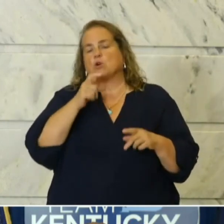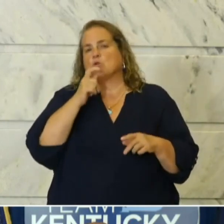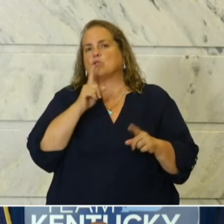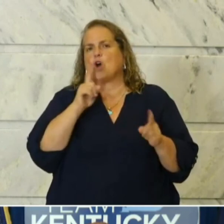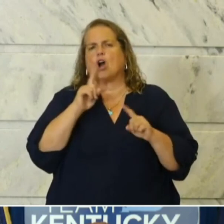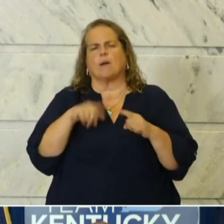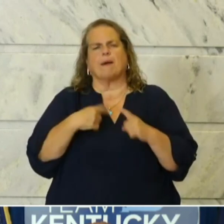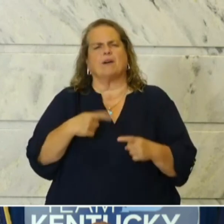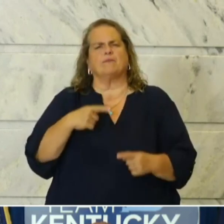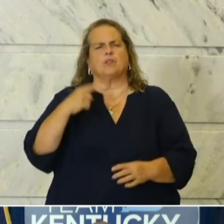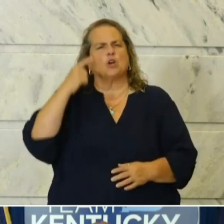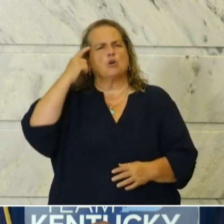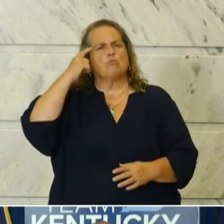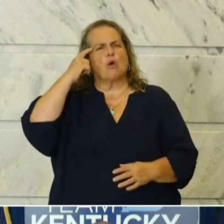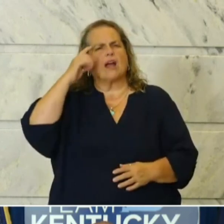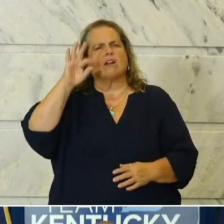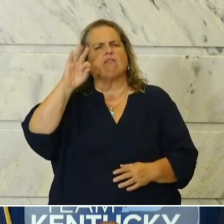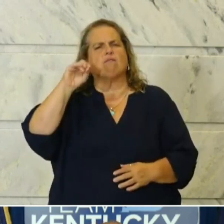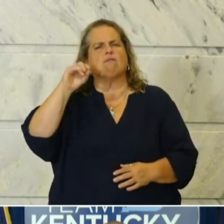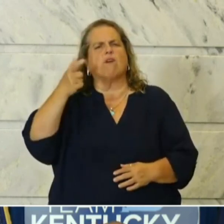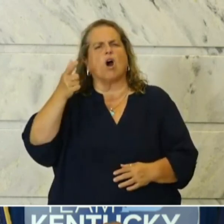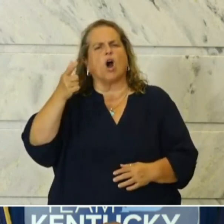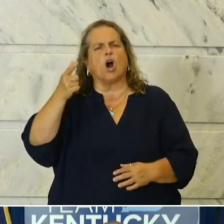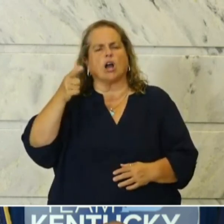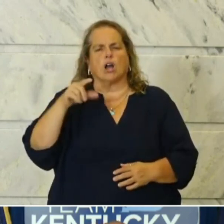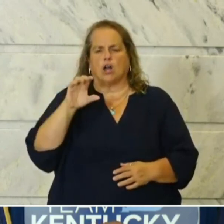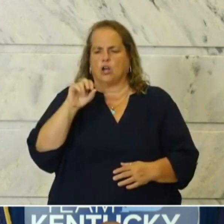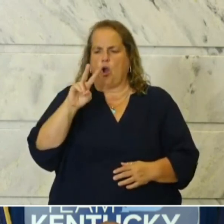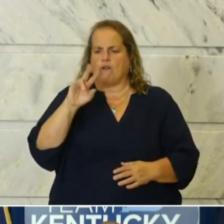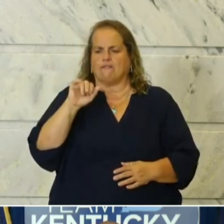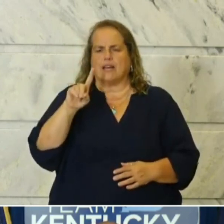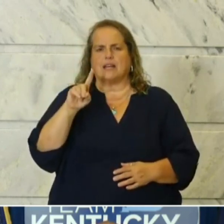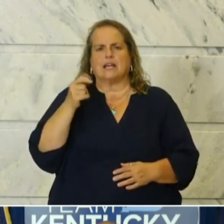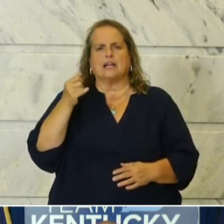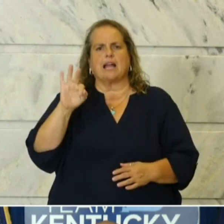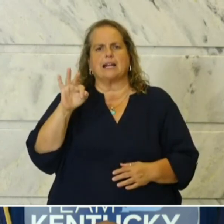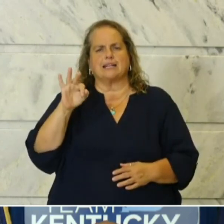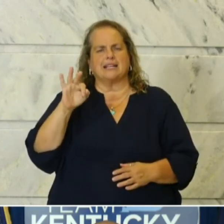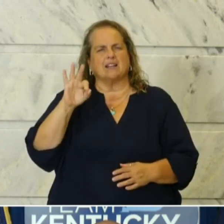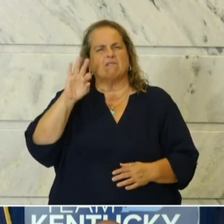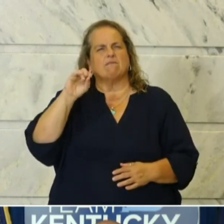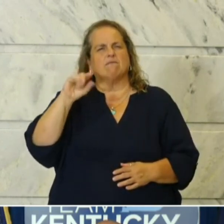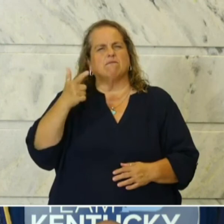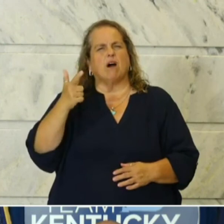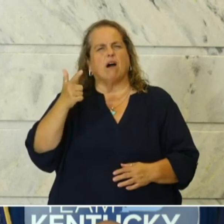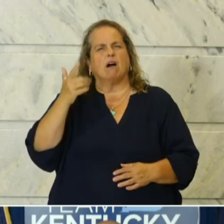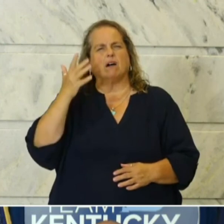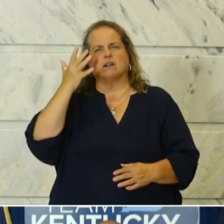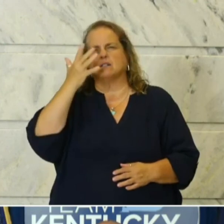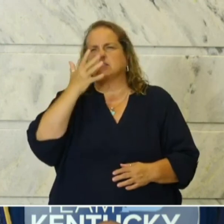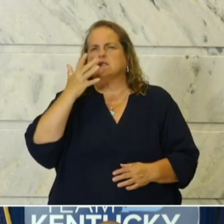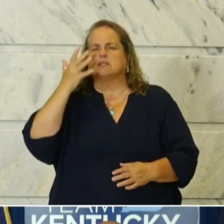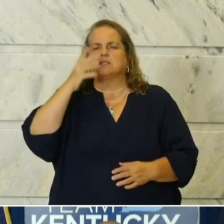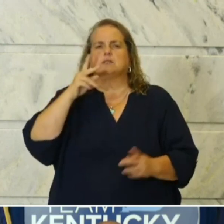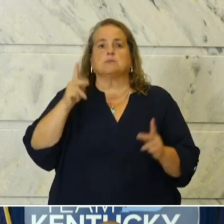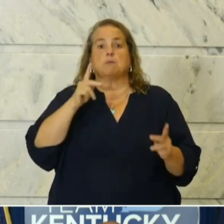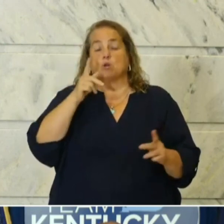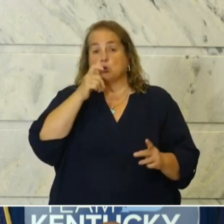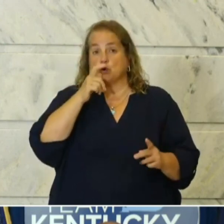fog or COVID-19 neurocognitive disability after this. So we've had people who